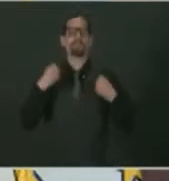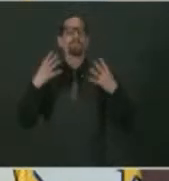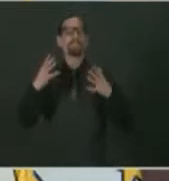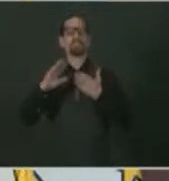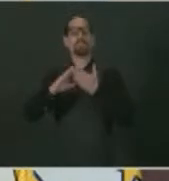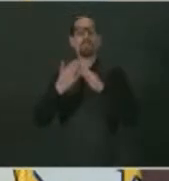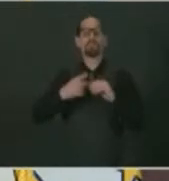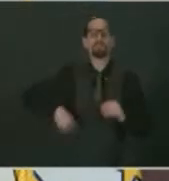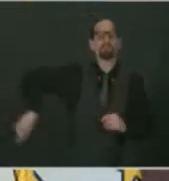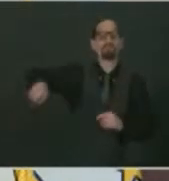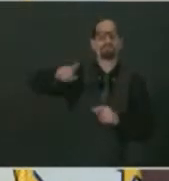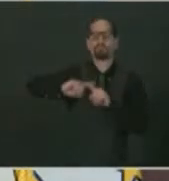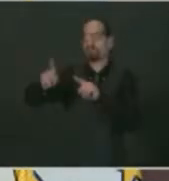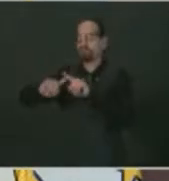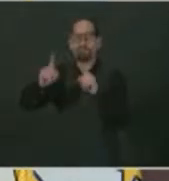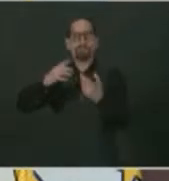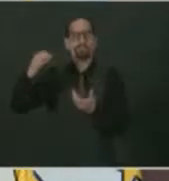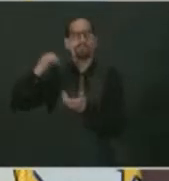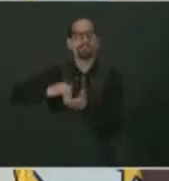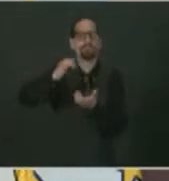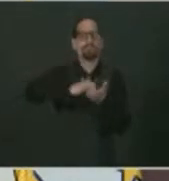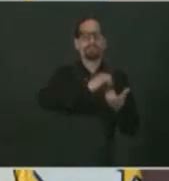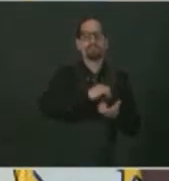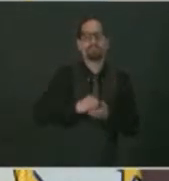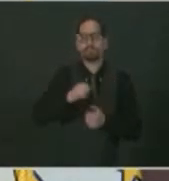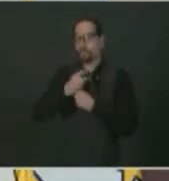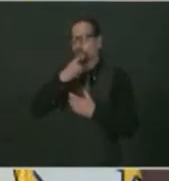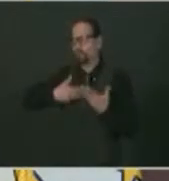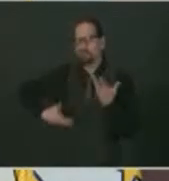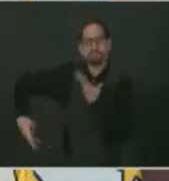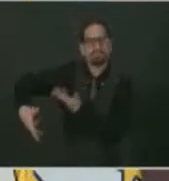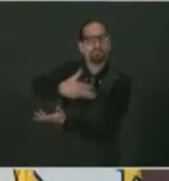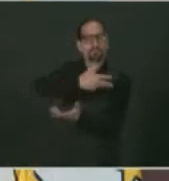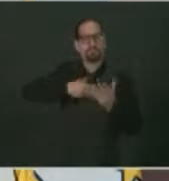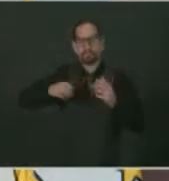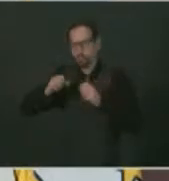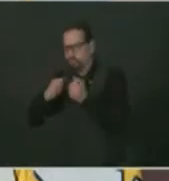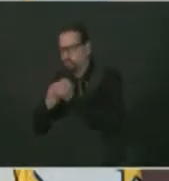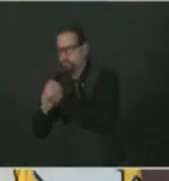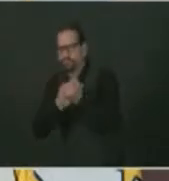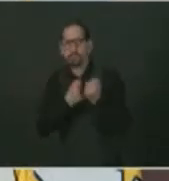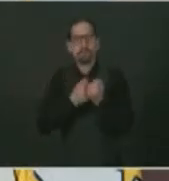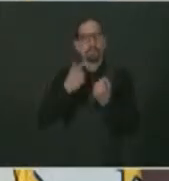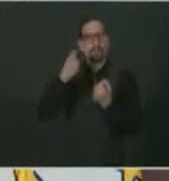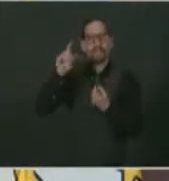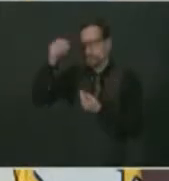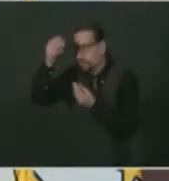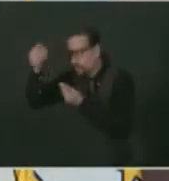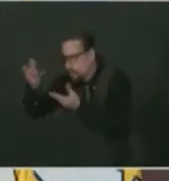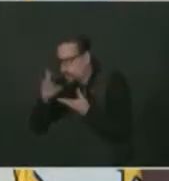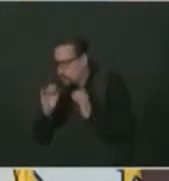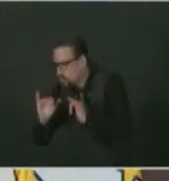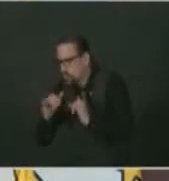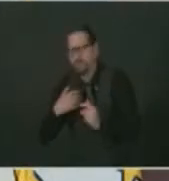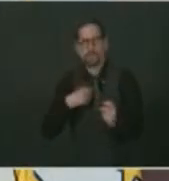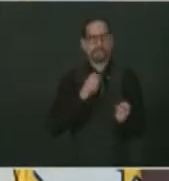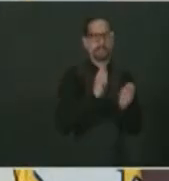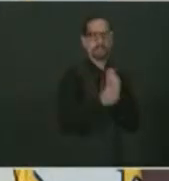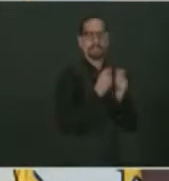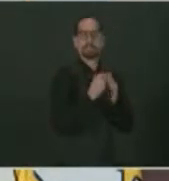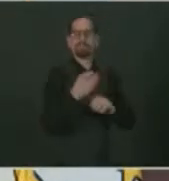we also know that we have much more to do. We are committed to that together.